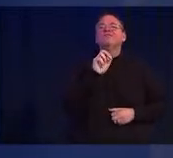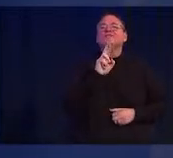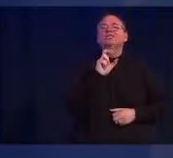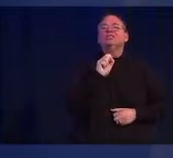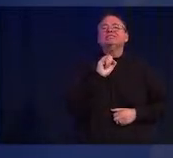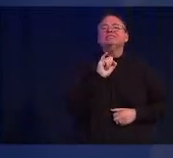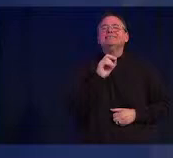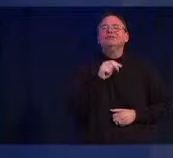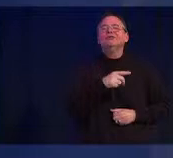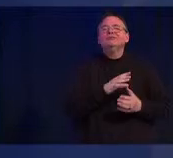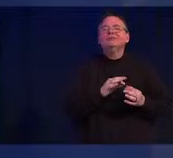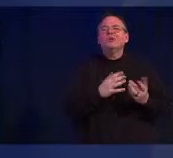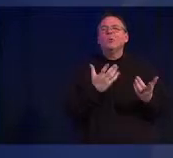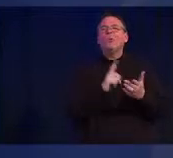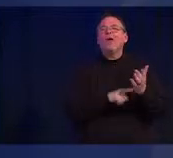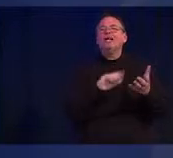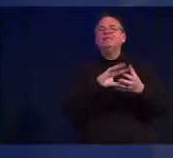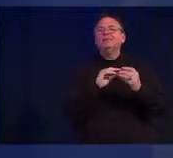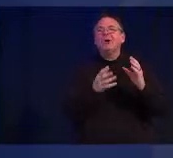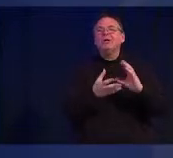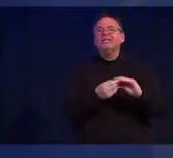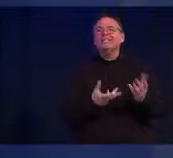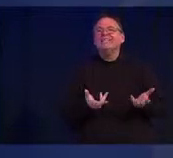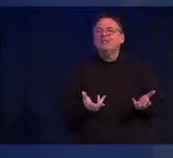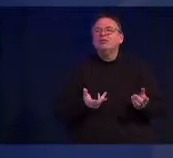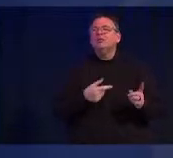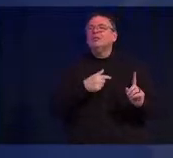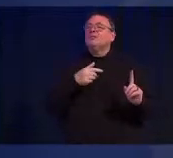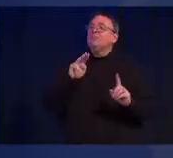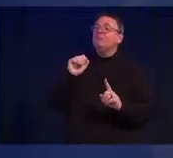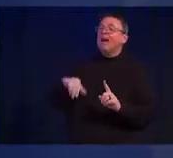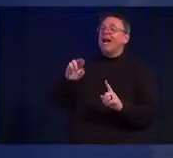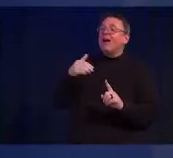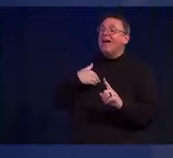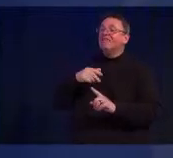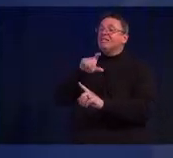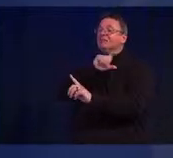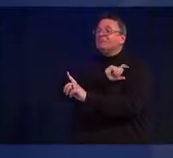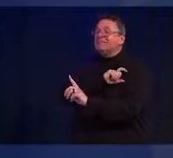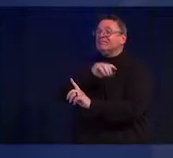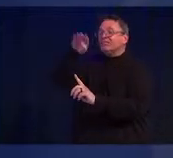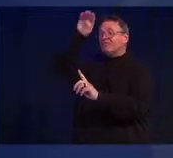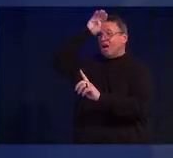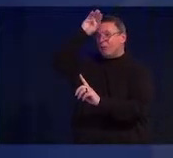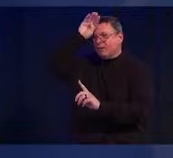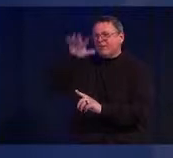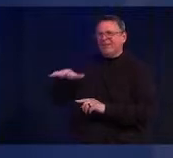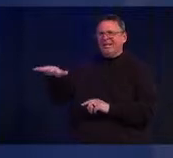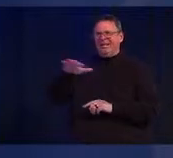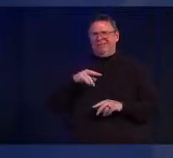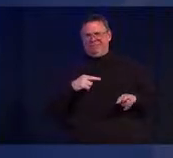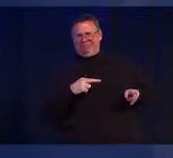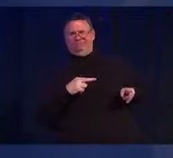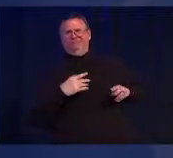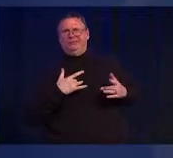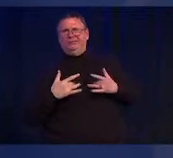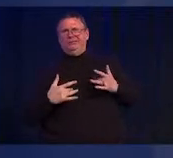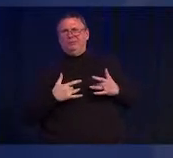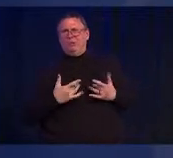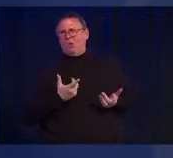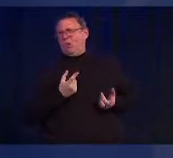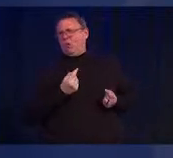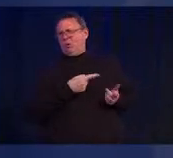the mayors and at the local level, our police, our firemen, and our schools, they are very, very concerned about what's coming out